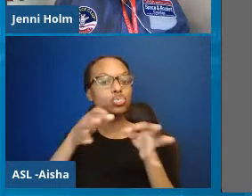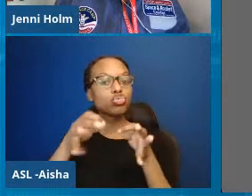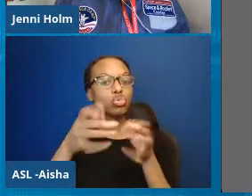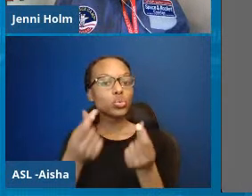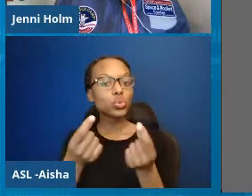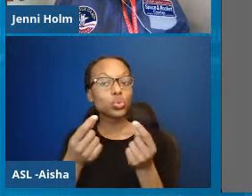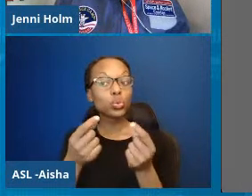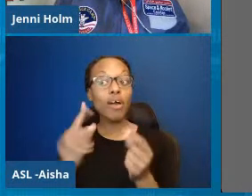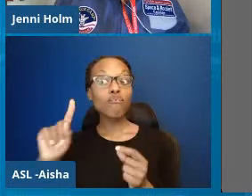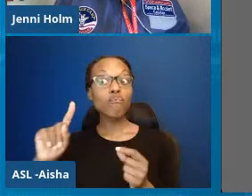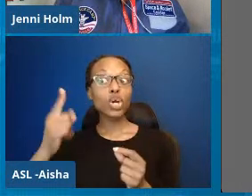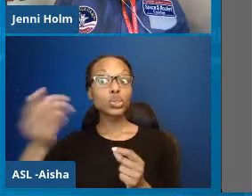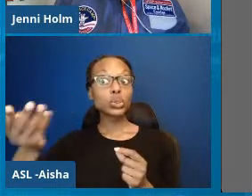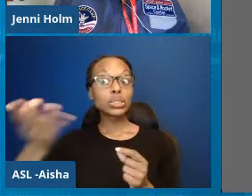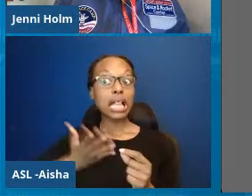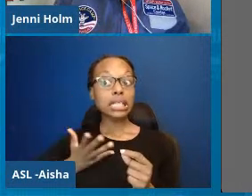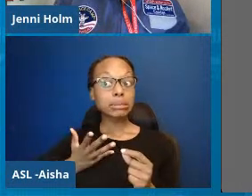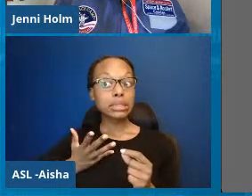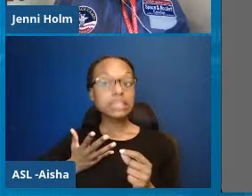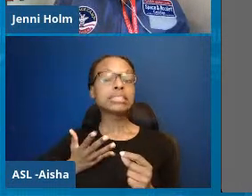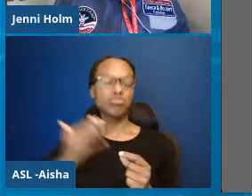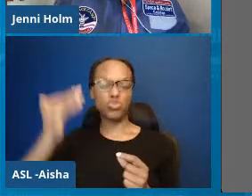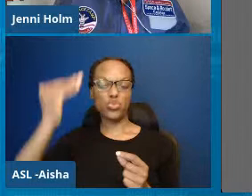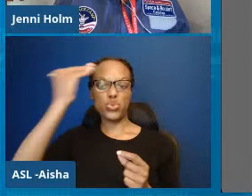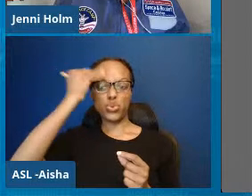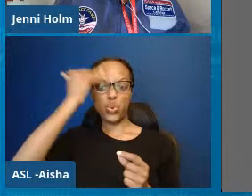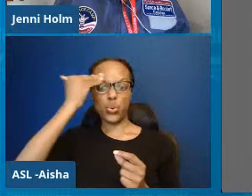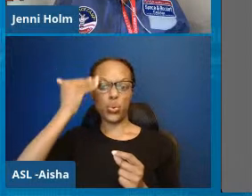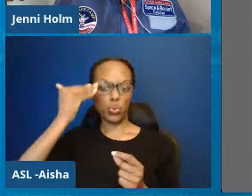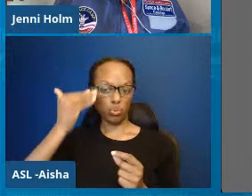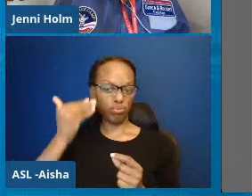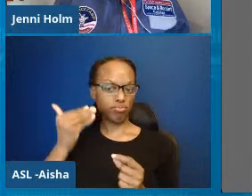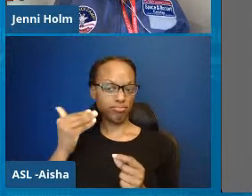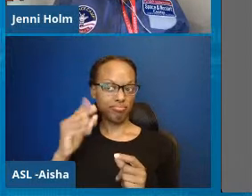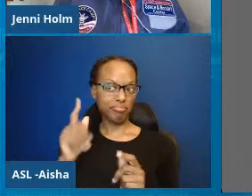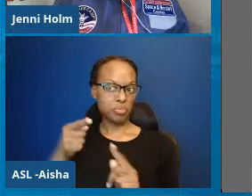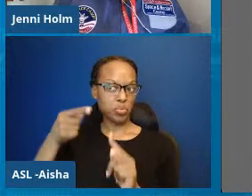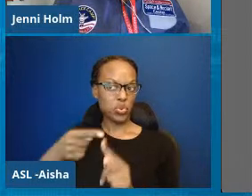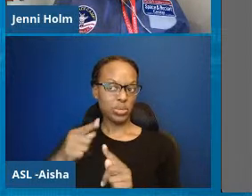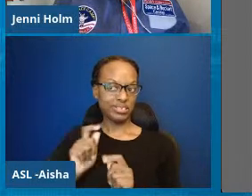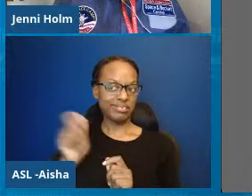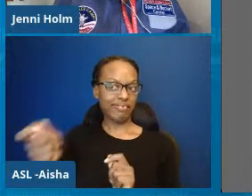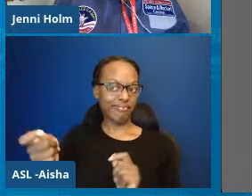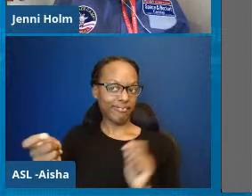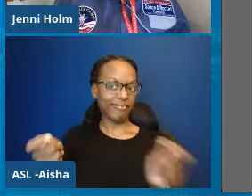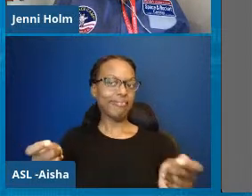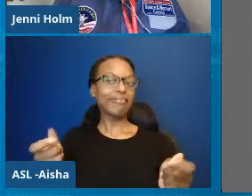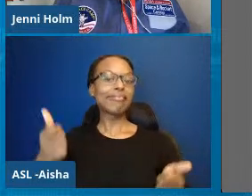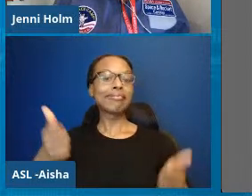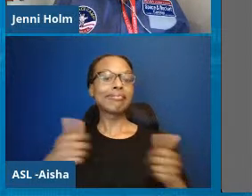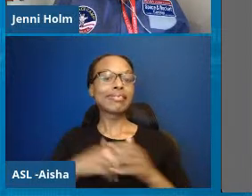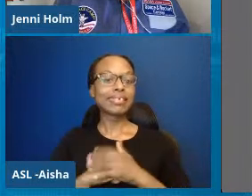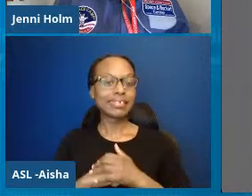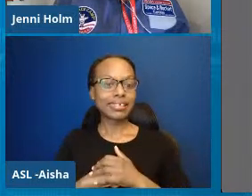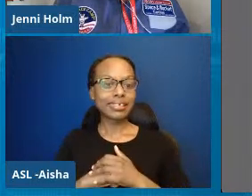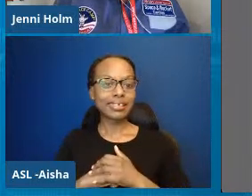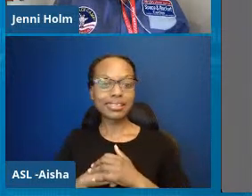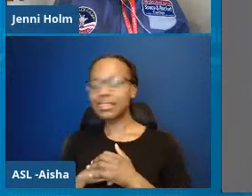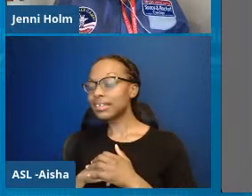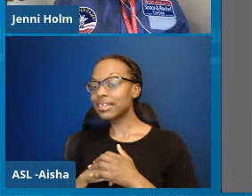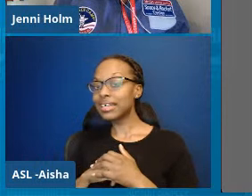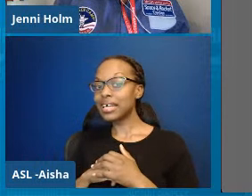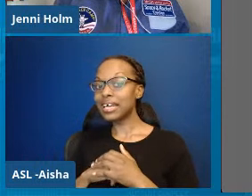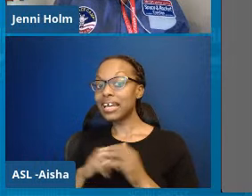that, I know, will win the point. Make a funsy